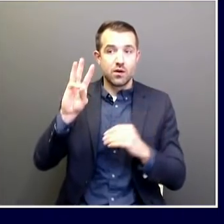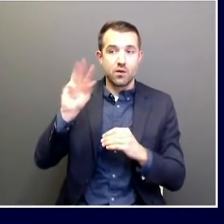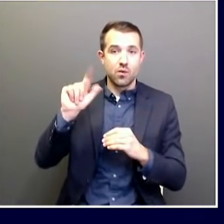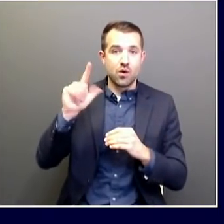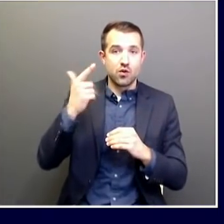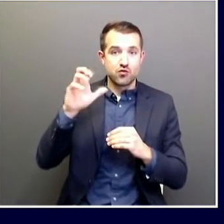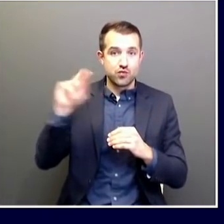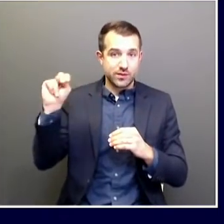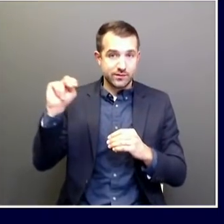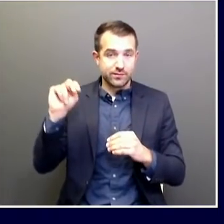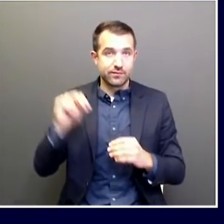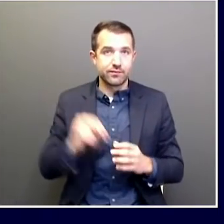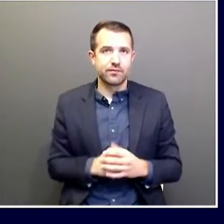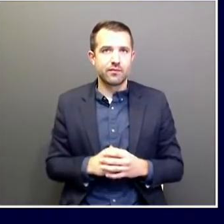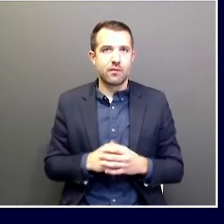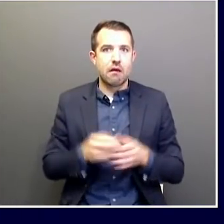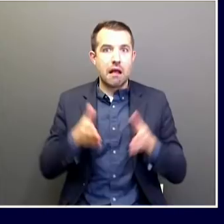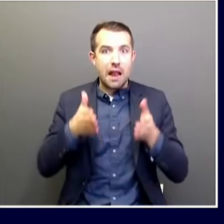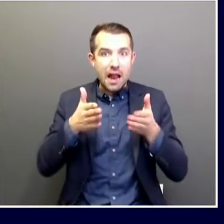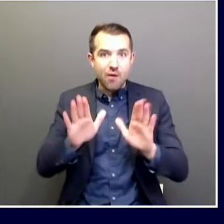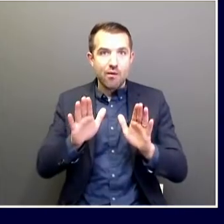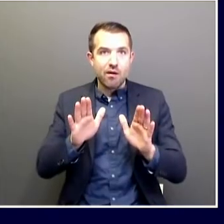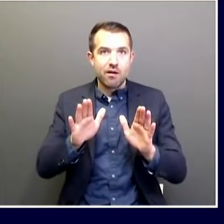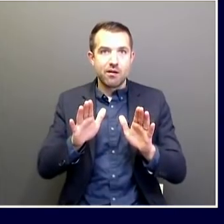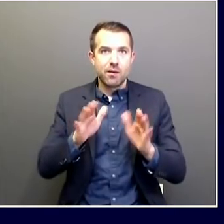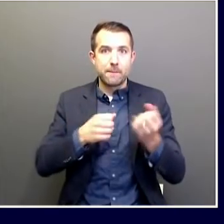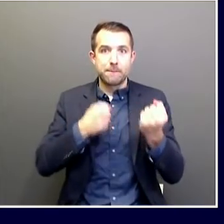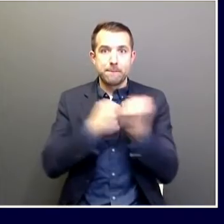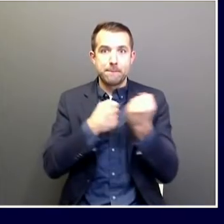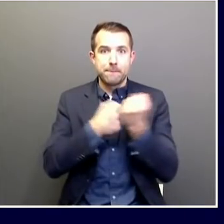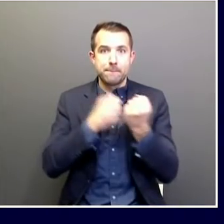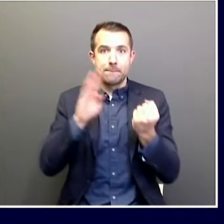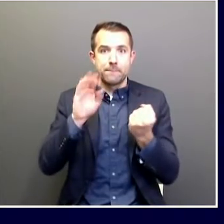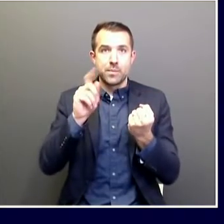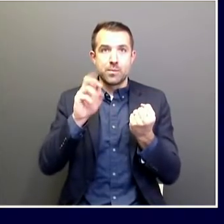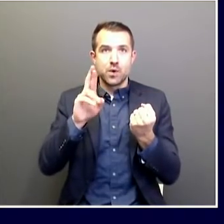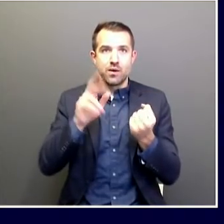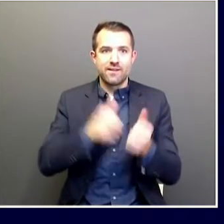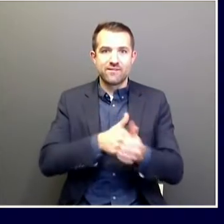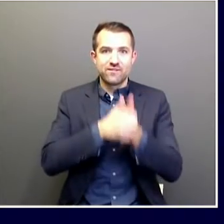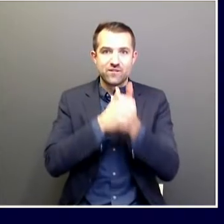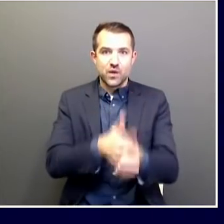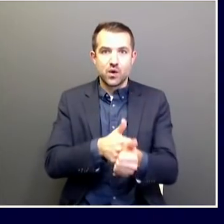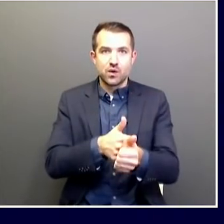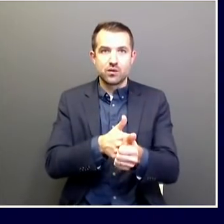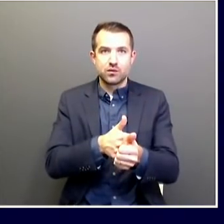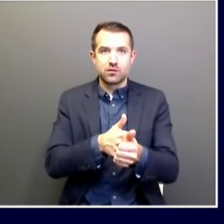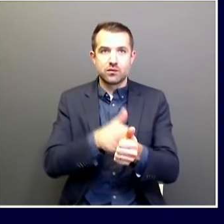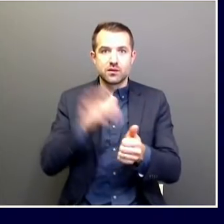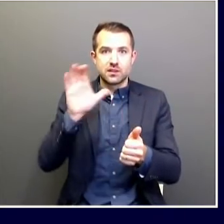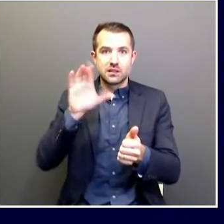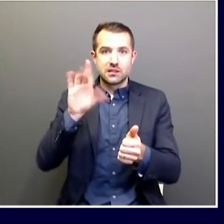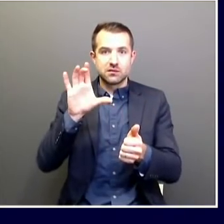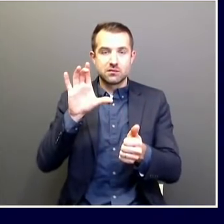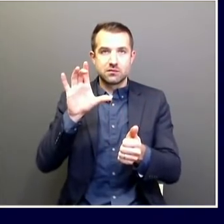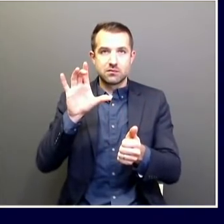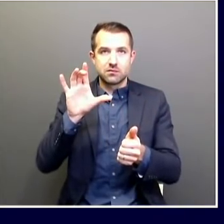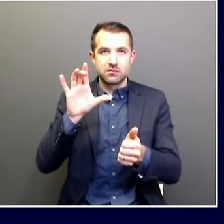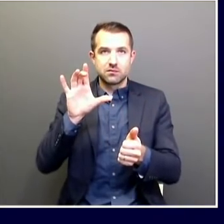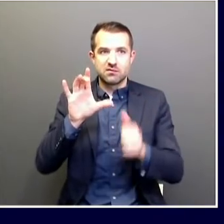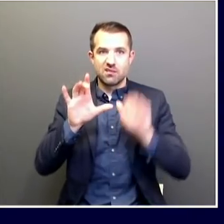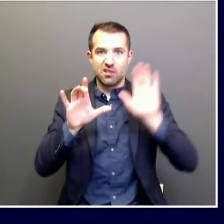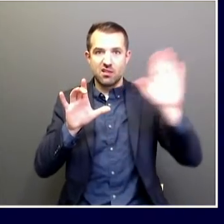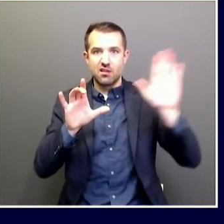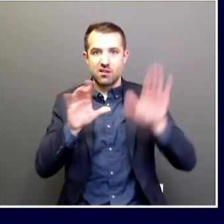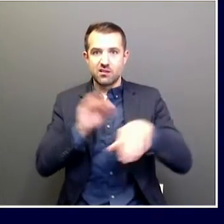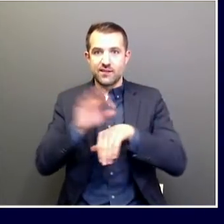allowing boosters based on the CDC guidelines. And with the CDC not authorizing boosters yet for everyone 18 and